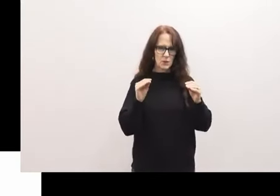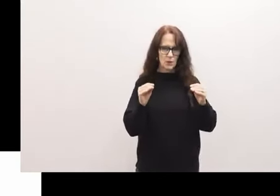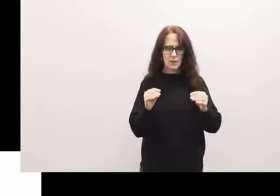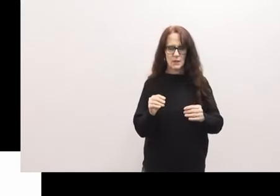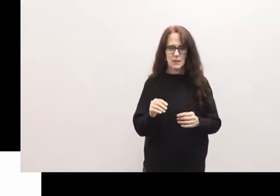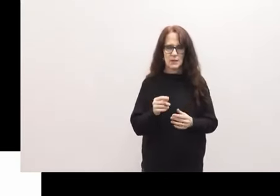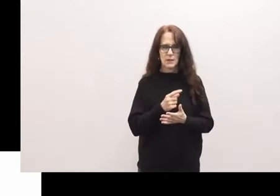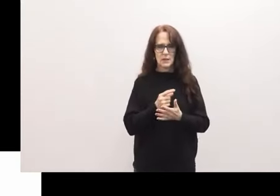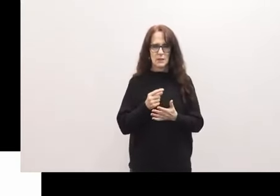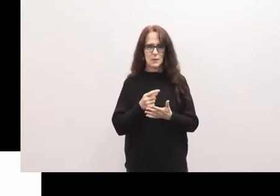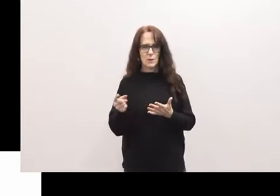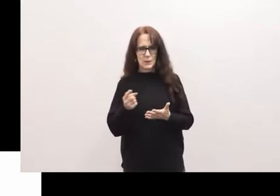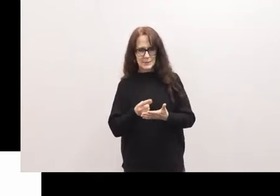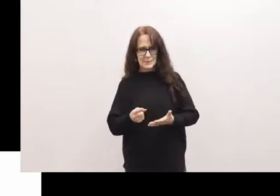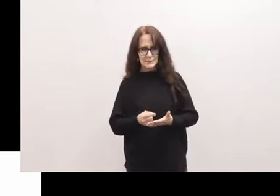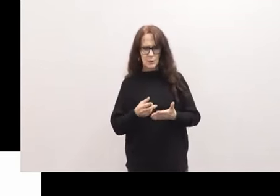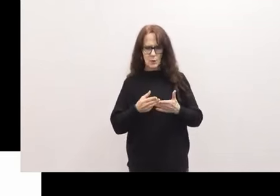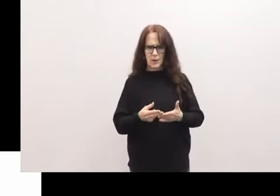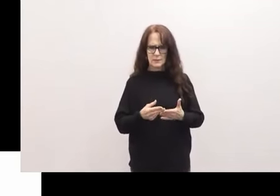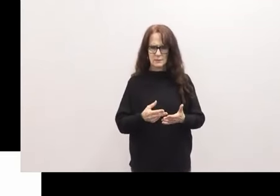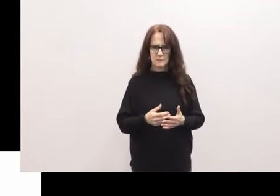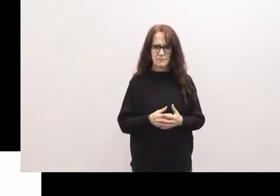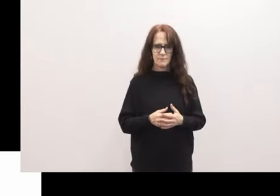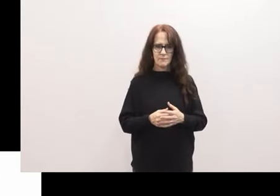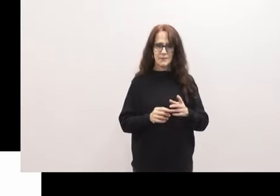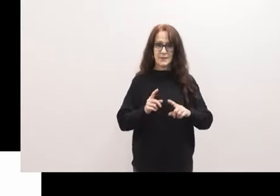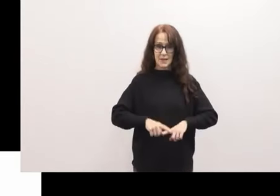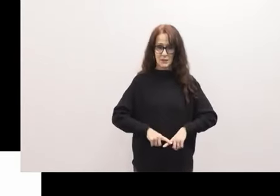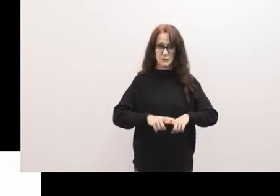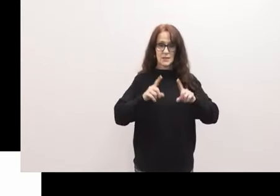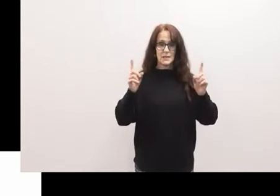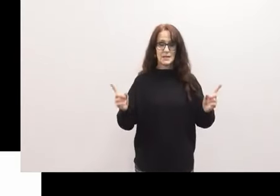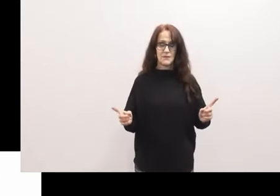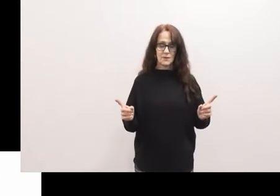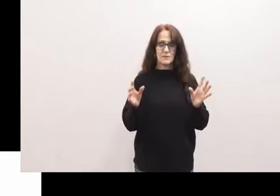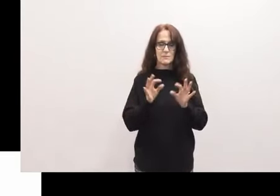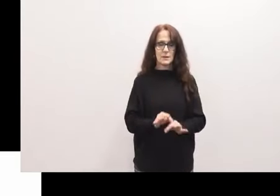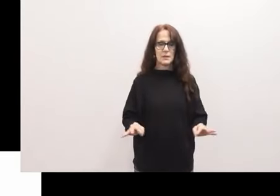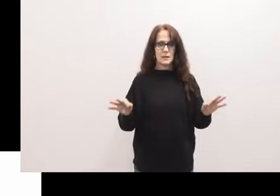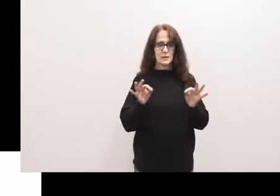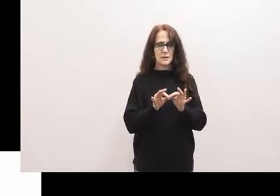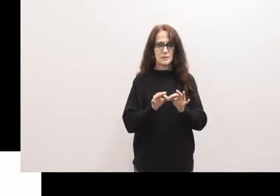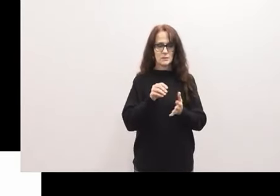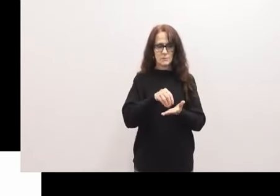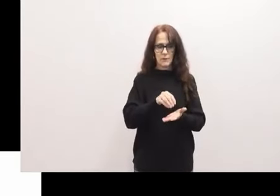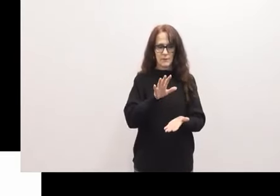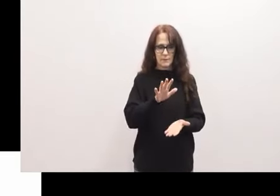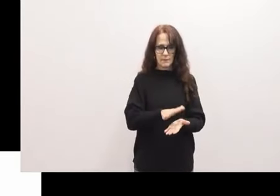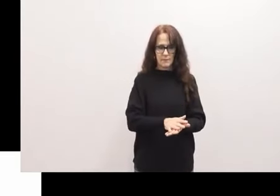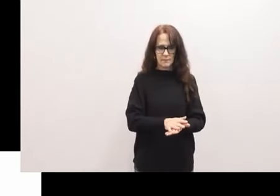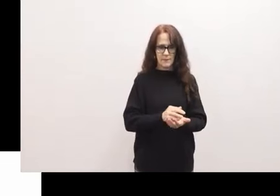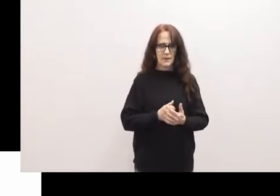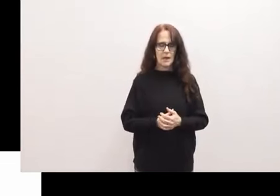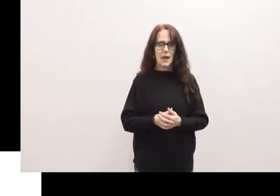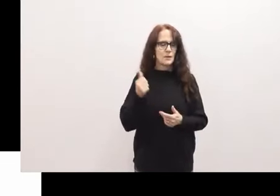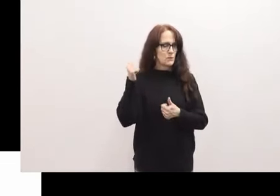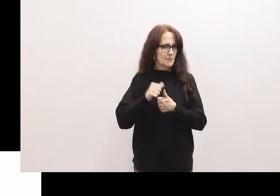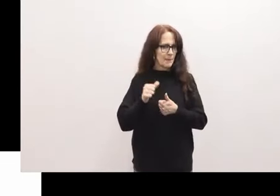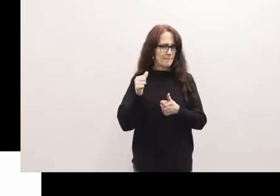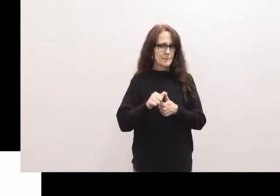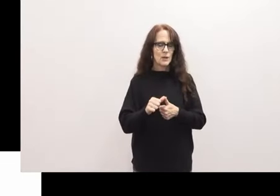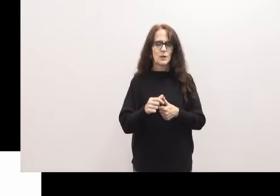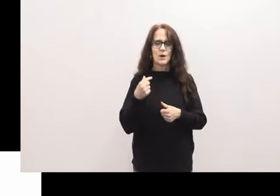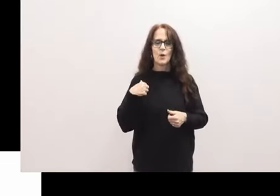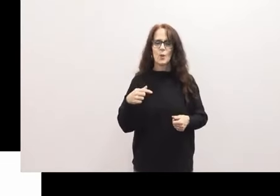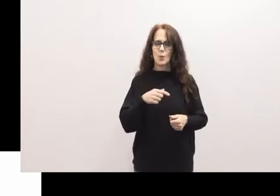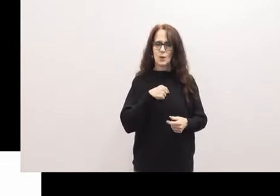So again, keeping in mind, there is a difference, but it's important to note that. And also as a reminder that